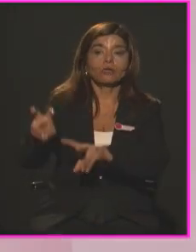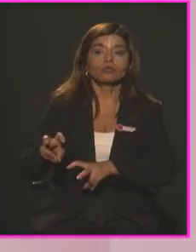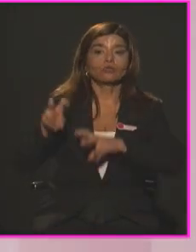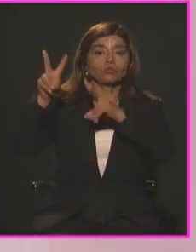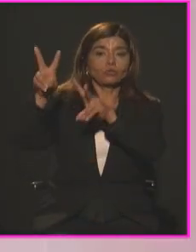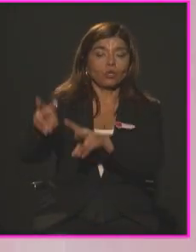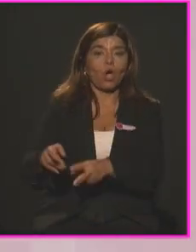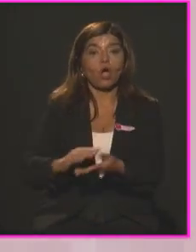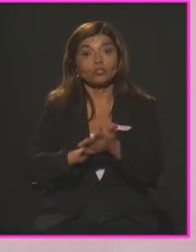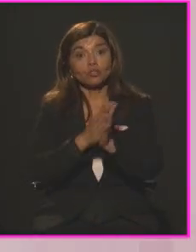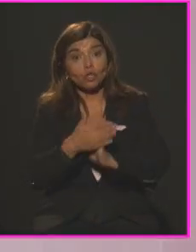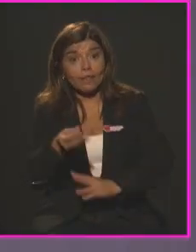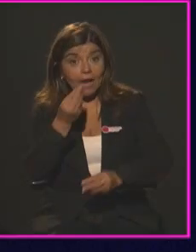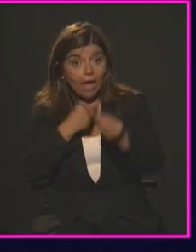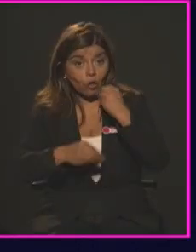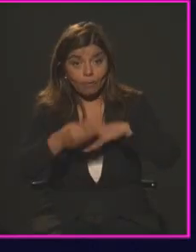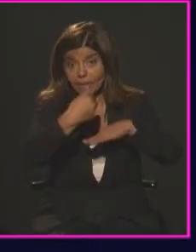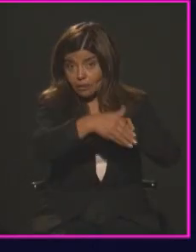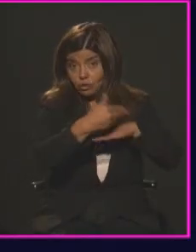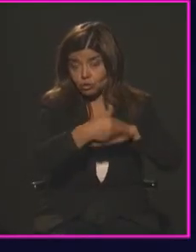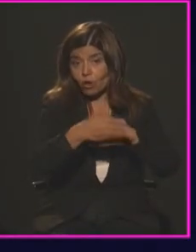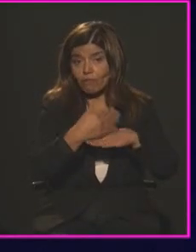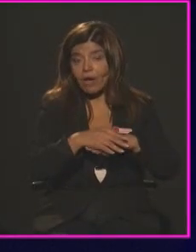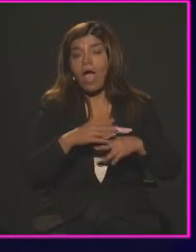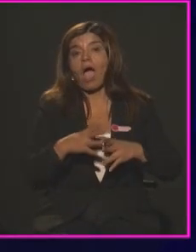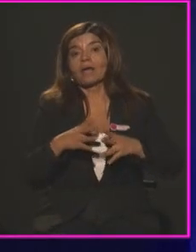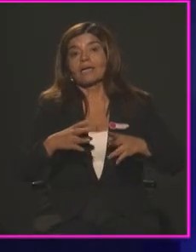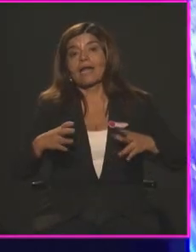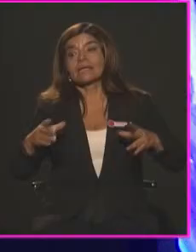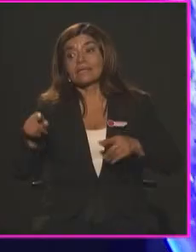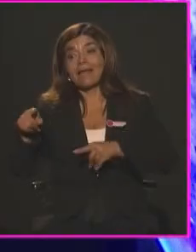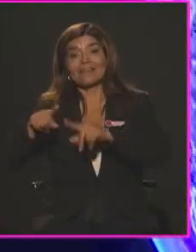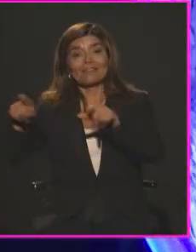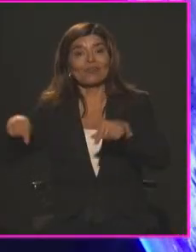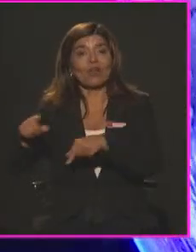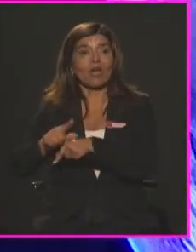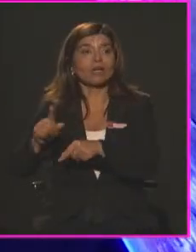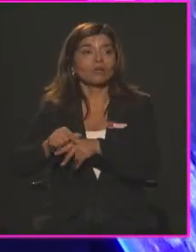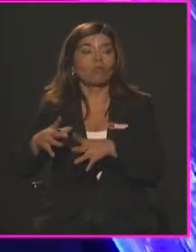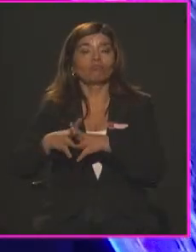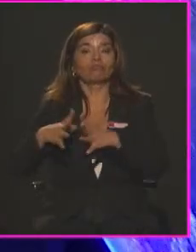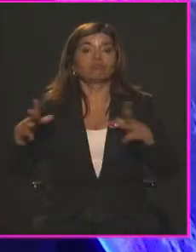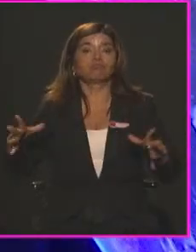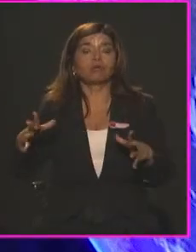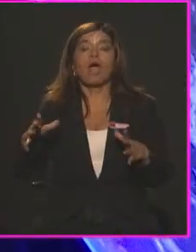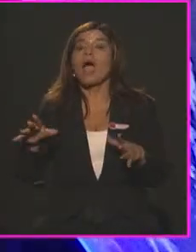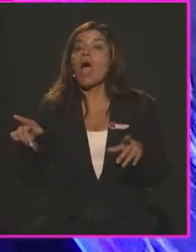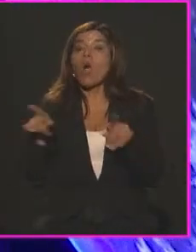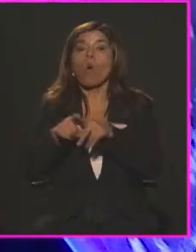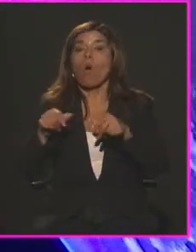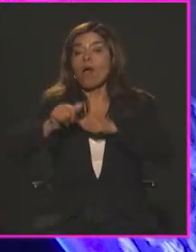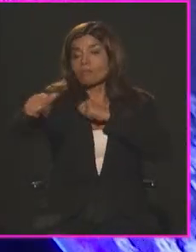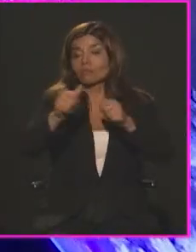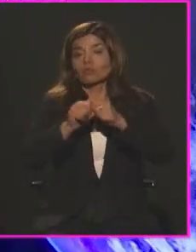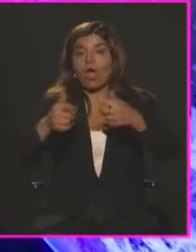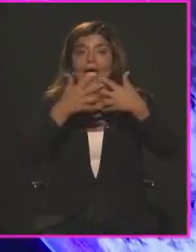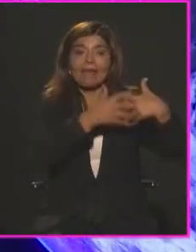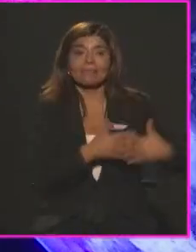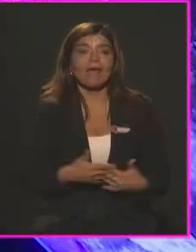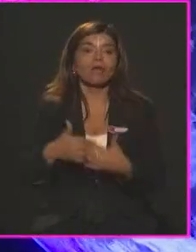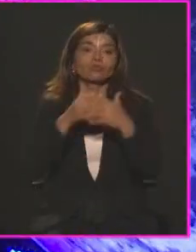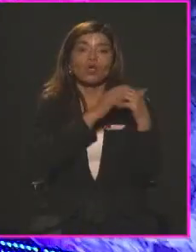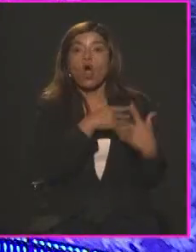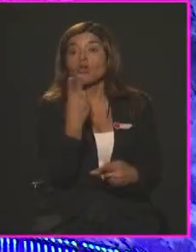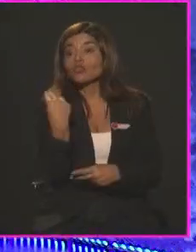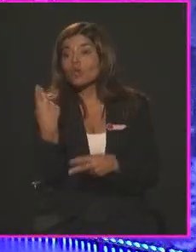grown in one place, it would take a farm the size of the United States. That's 12 times the size of Chile. And it